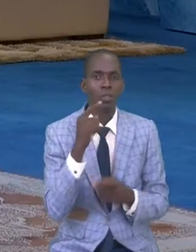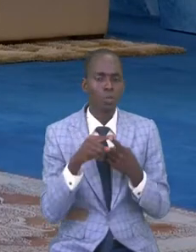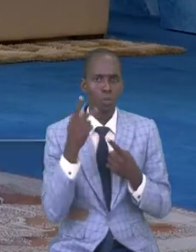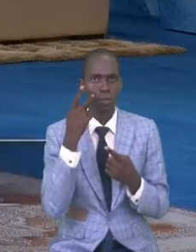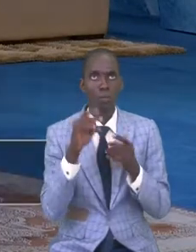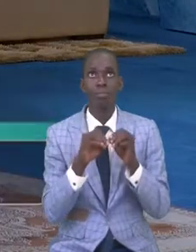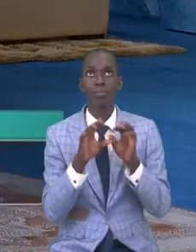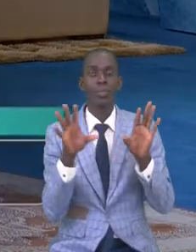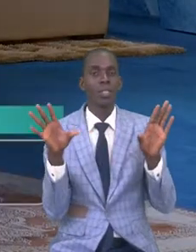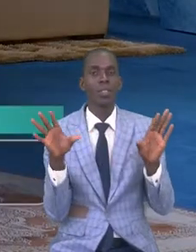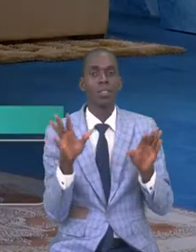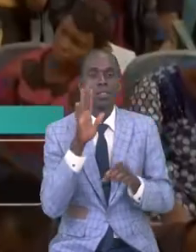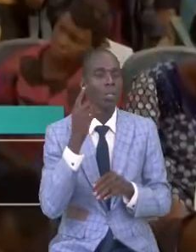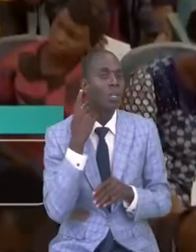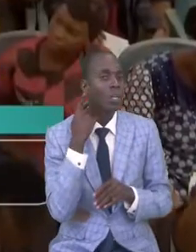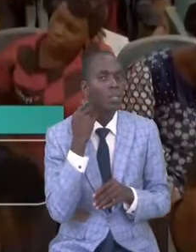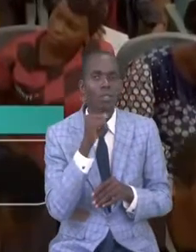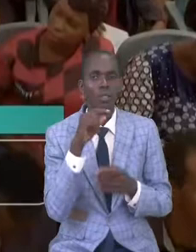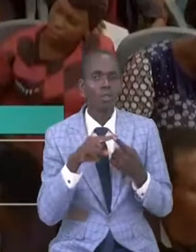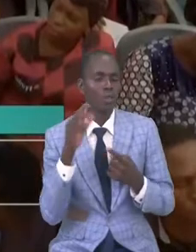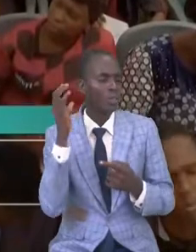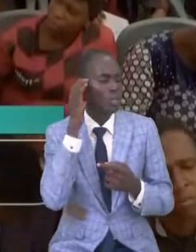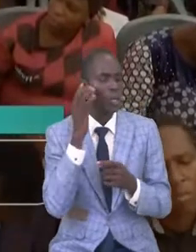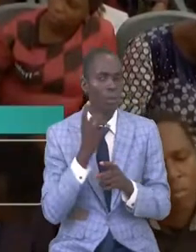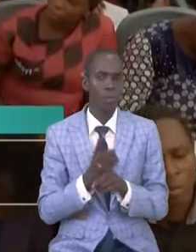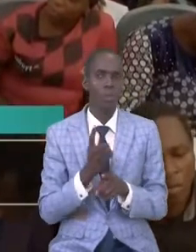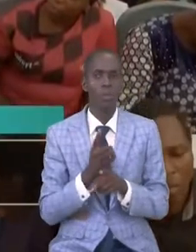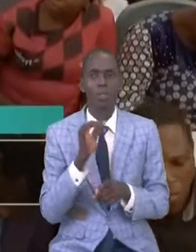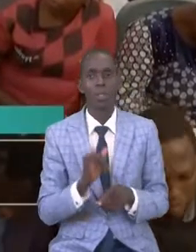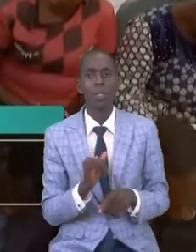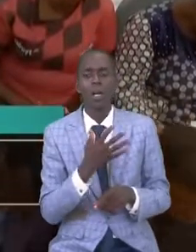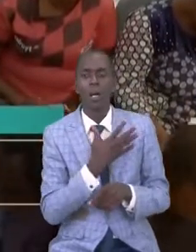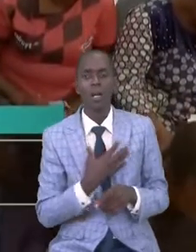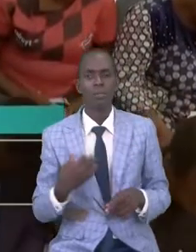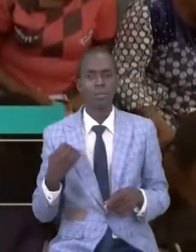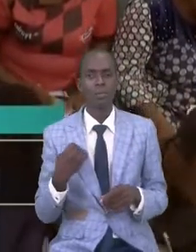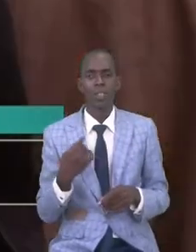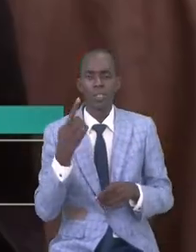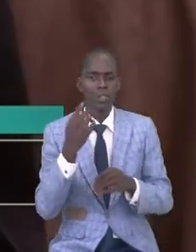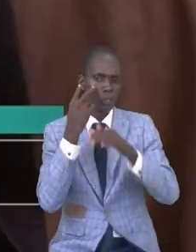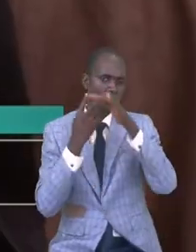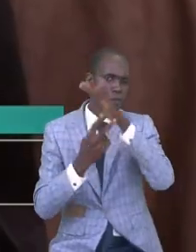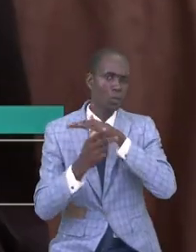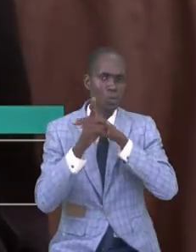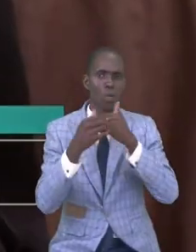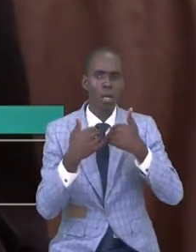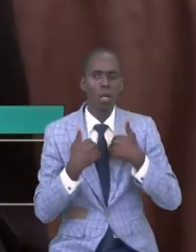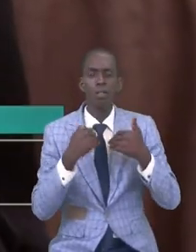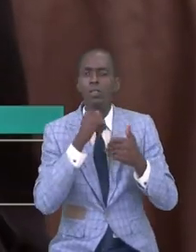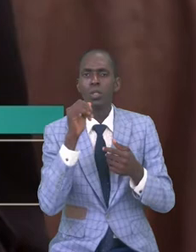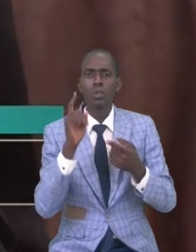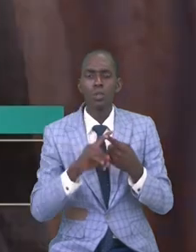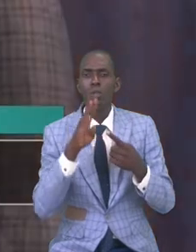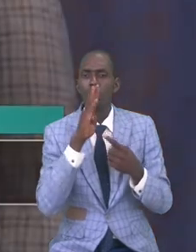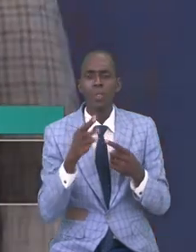right, your ears not to hear right, and the vision you have not to be